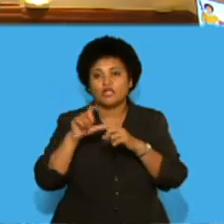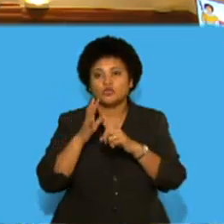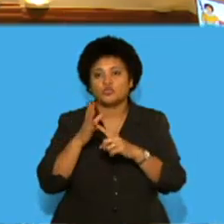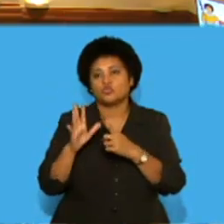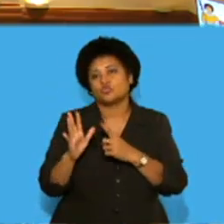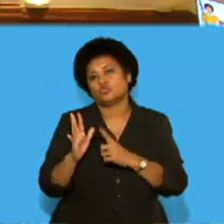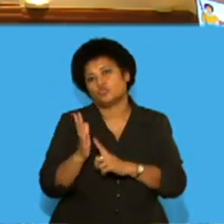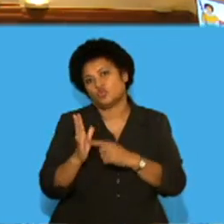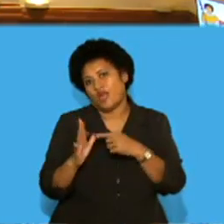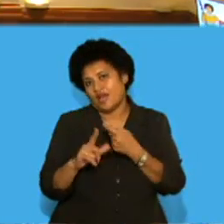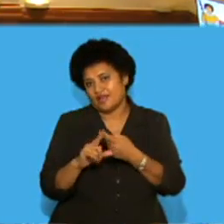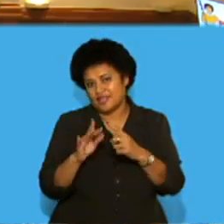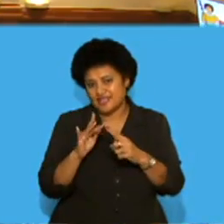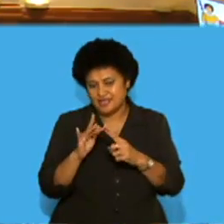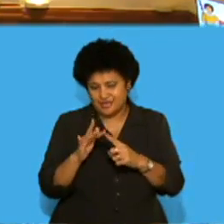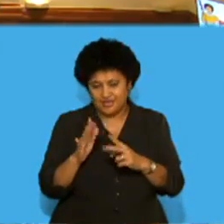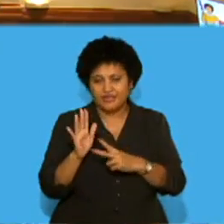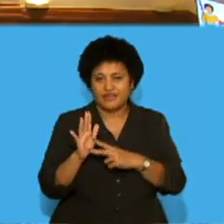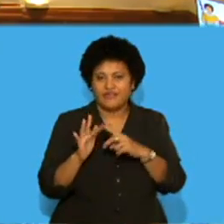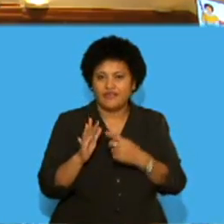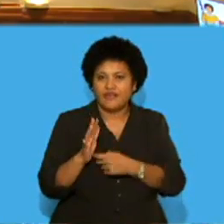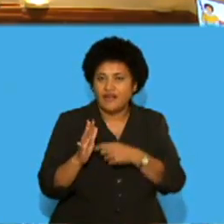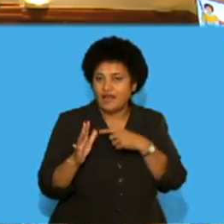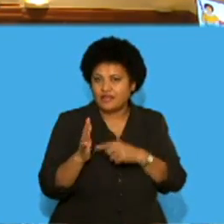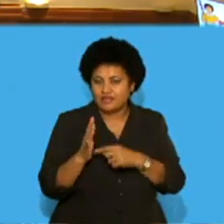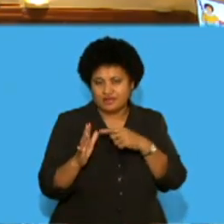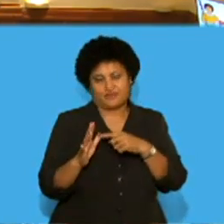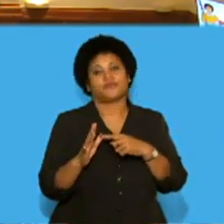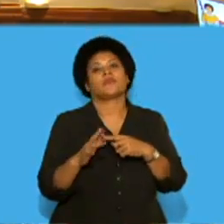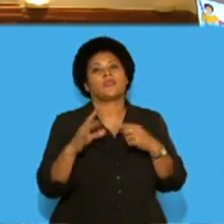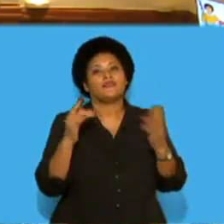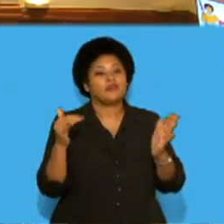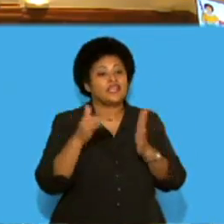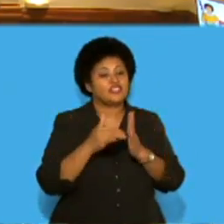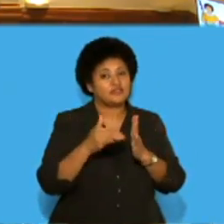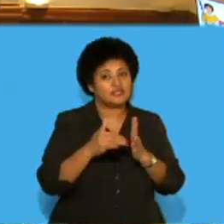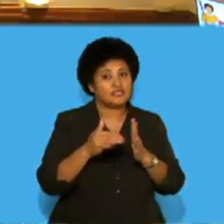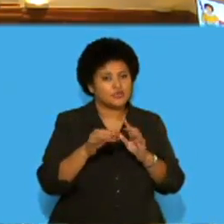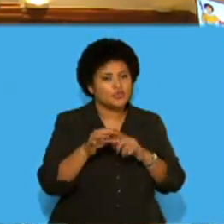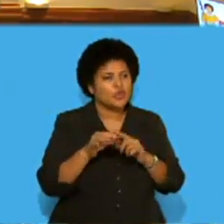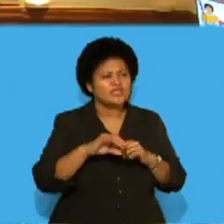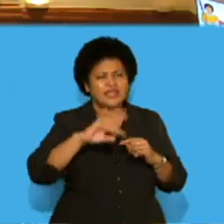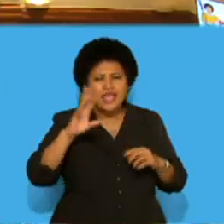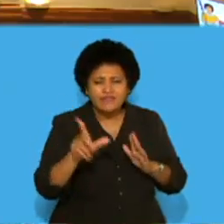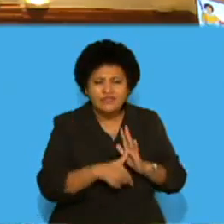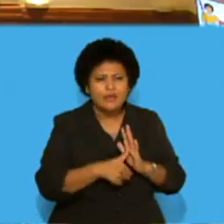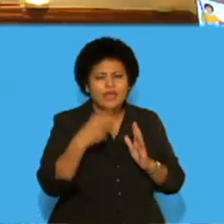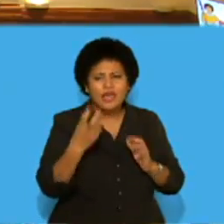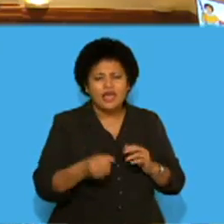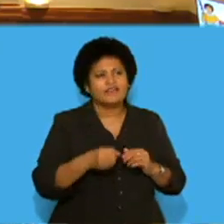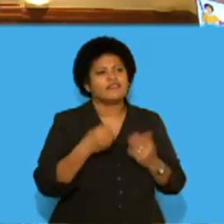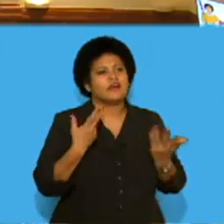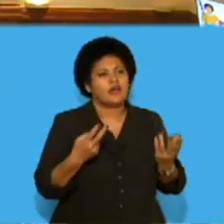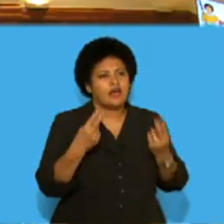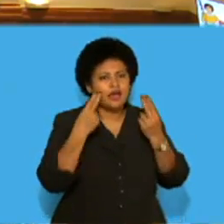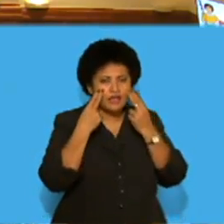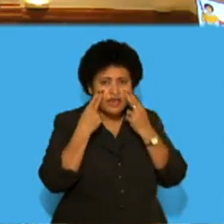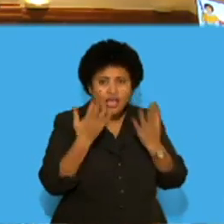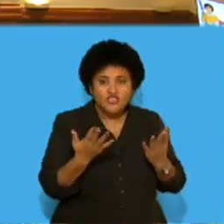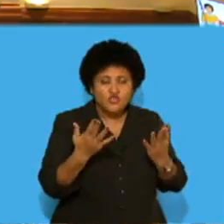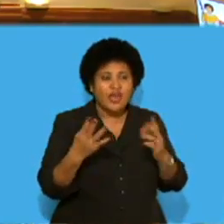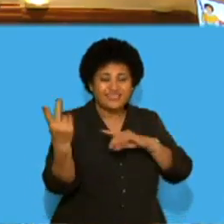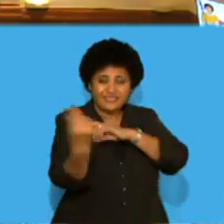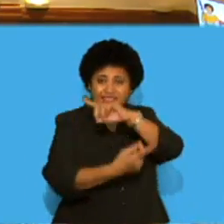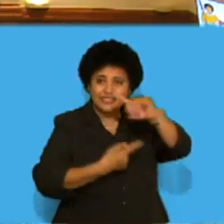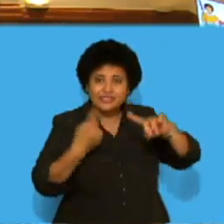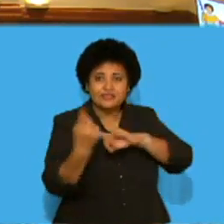Kirata. Thank you, Madam Speaker. Supplementary questions. Every time we have a natural disaster,